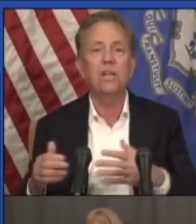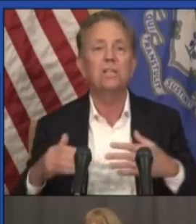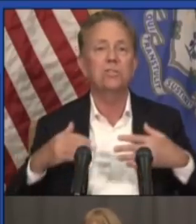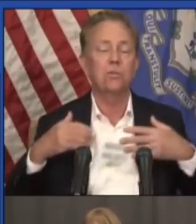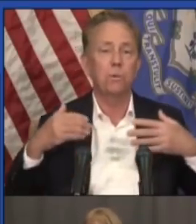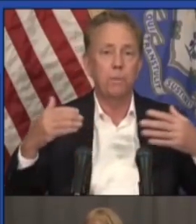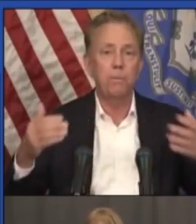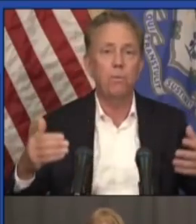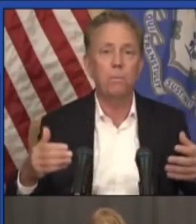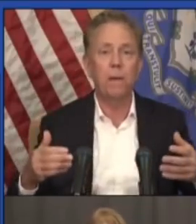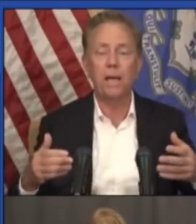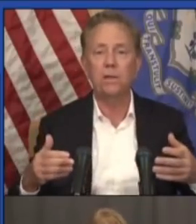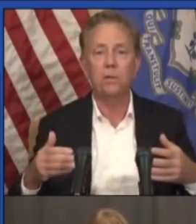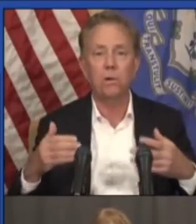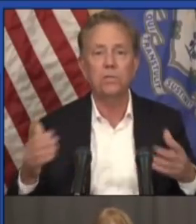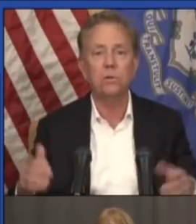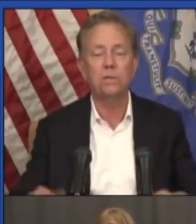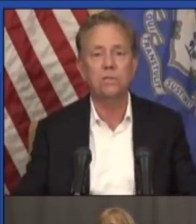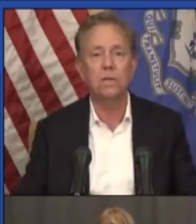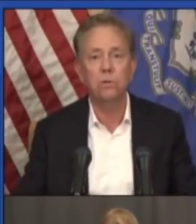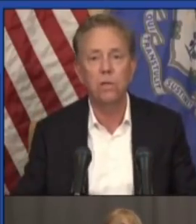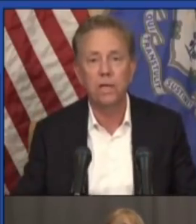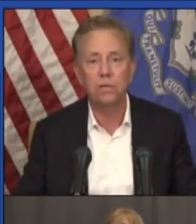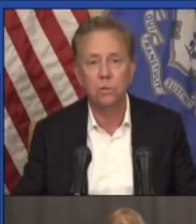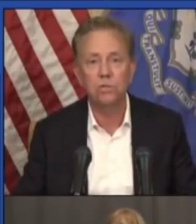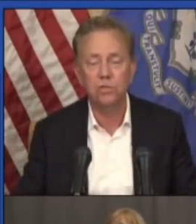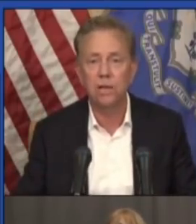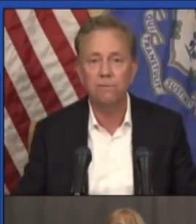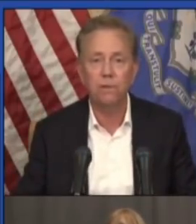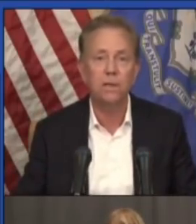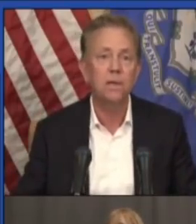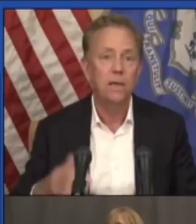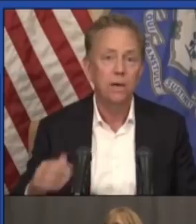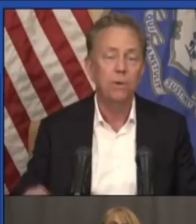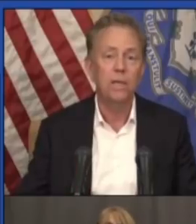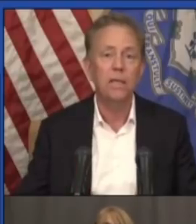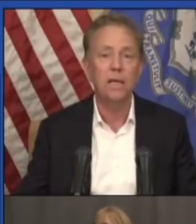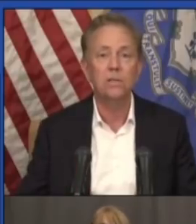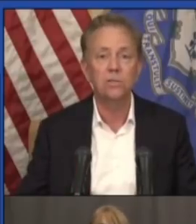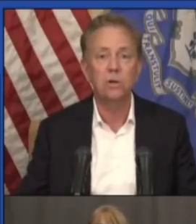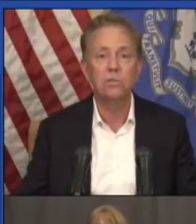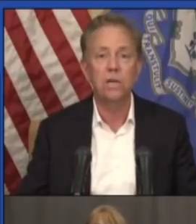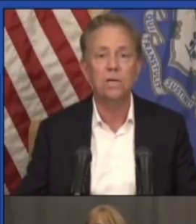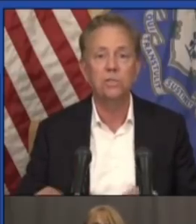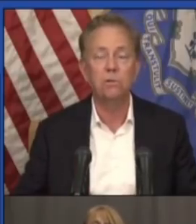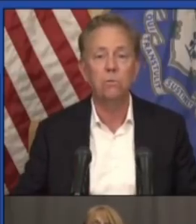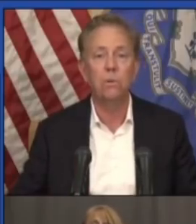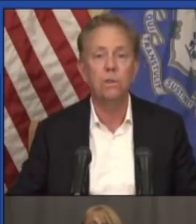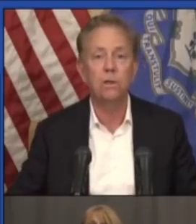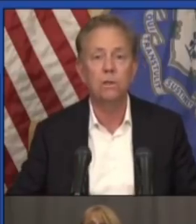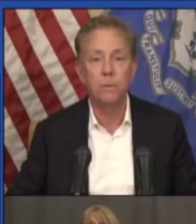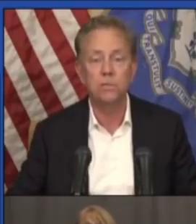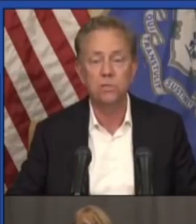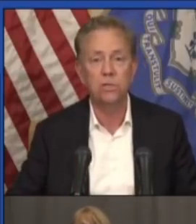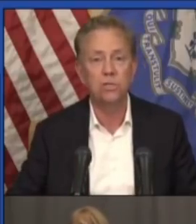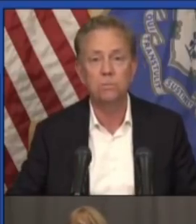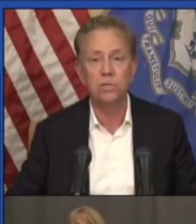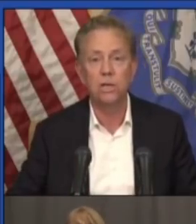made sense so that when people went back into the restaurants, they knew they could do it safely. And we did that in association with the